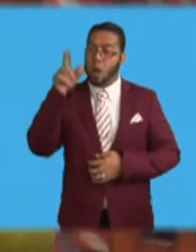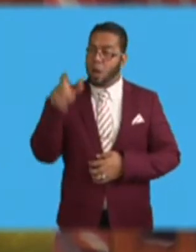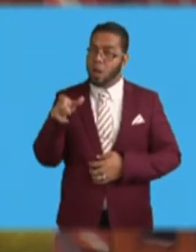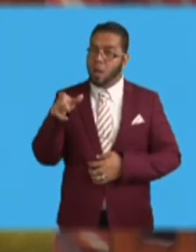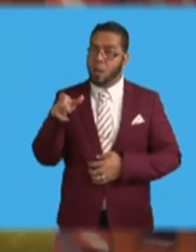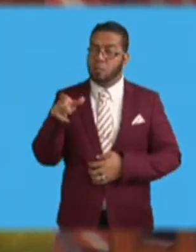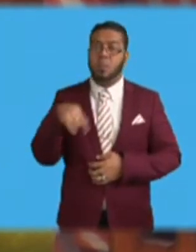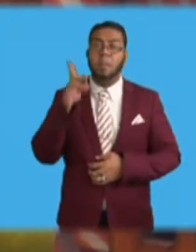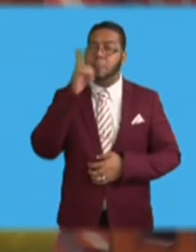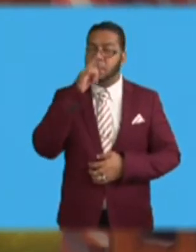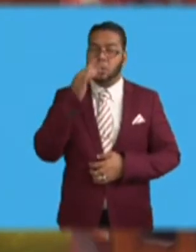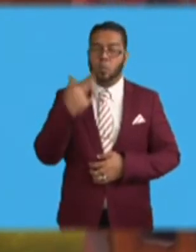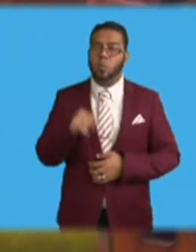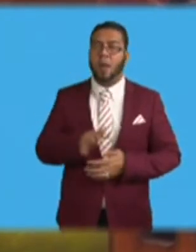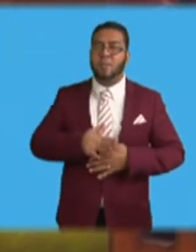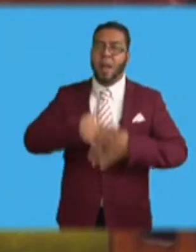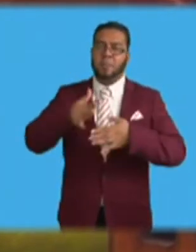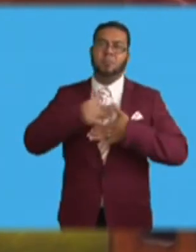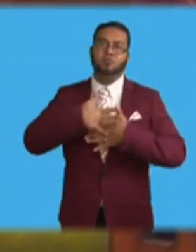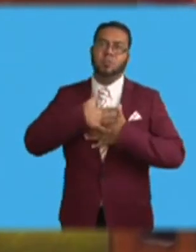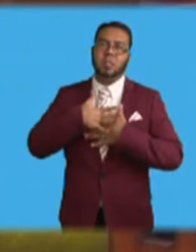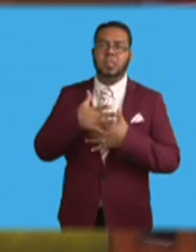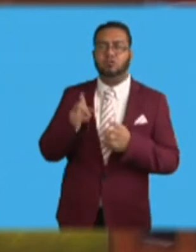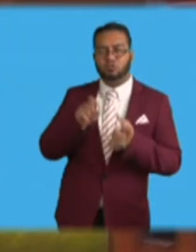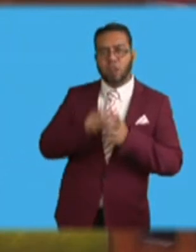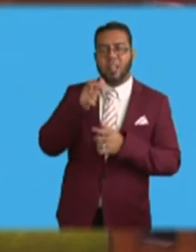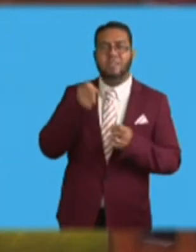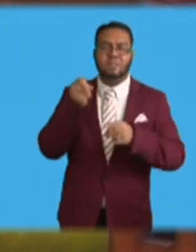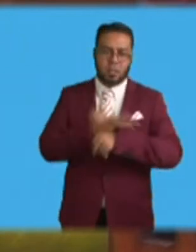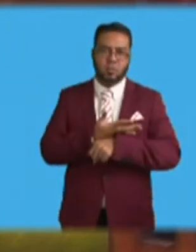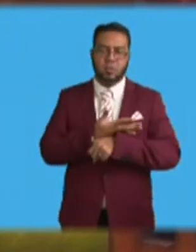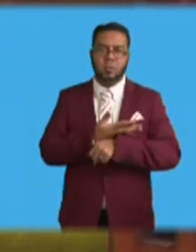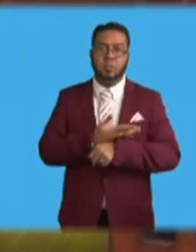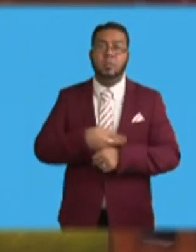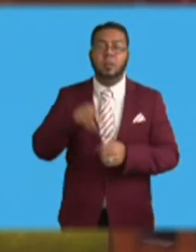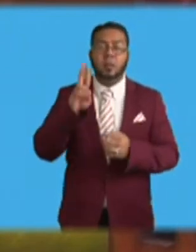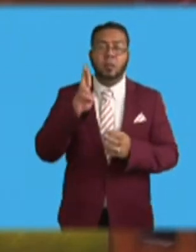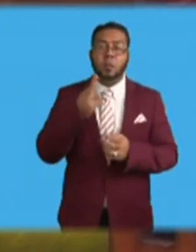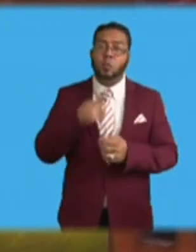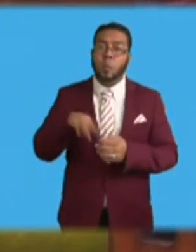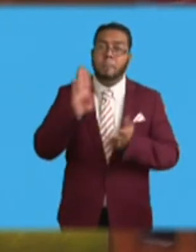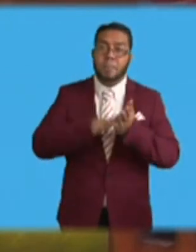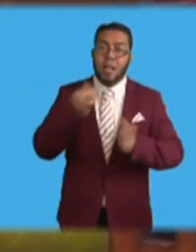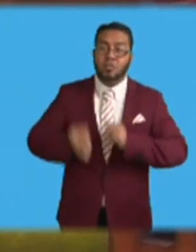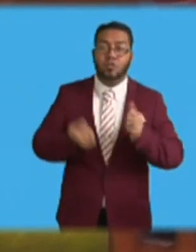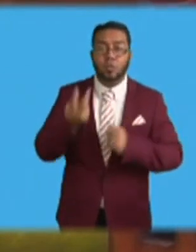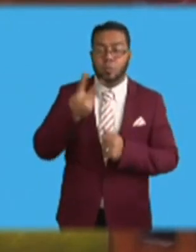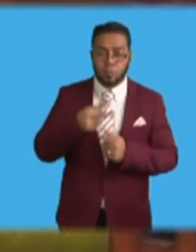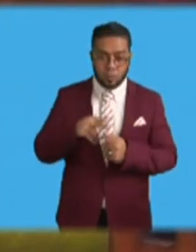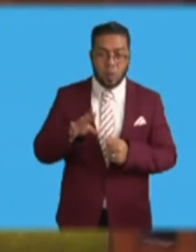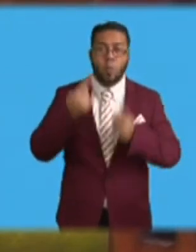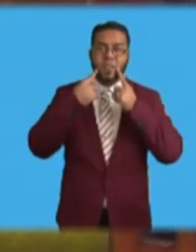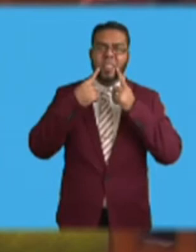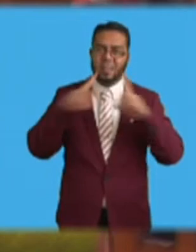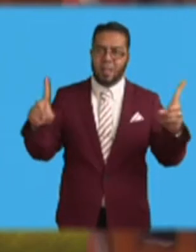with frequent upper respiratory tract infection. Madam Speaker, on March 20th, 2018, the Ministry of Health and Medical Services